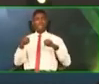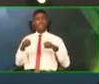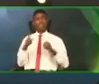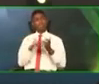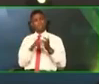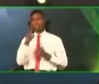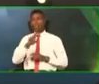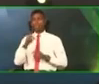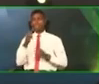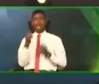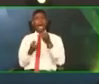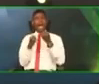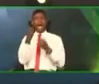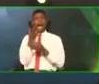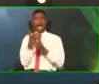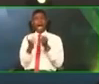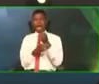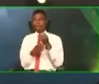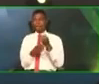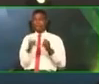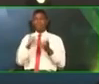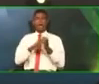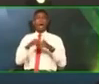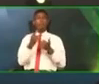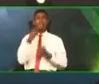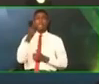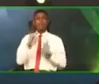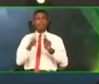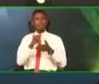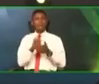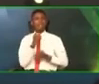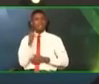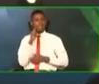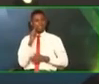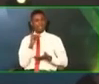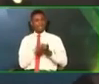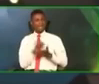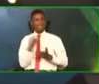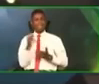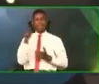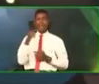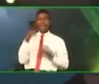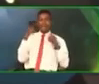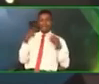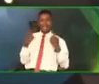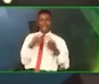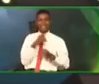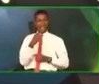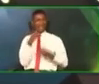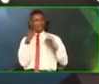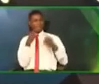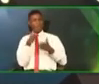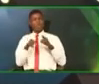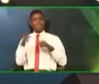hands, like for people who are deaf and dumb. How do you tell those who are deaf and dumb that while you are laughing, they are laughing too? What did they understand by what